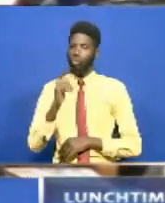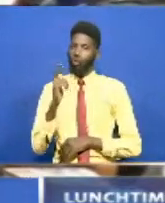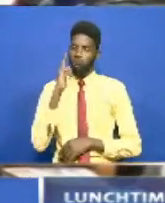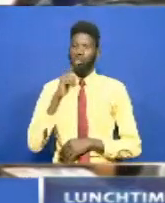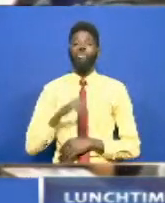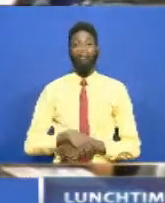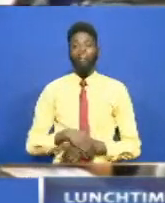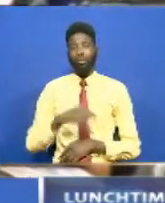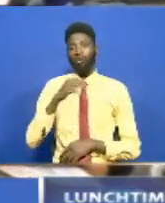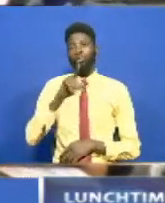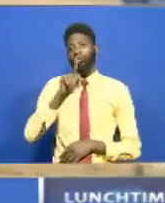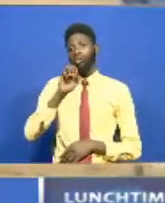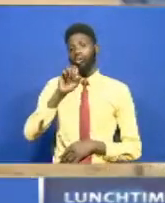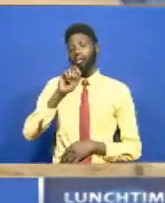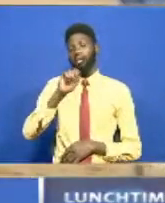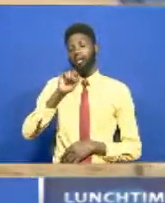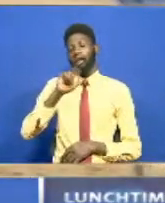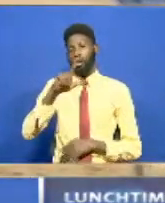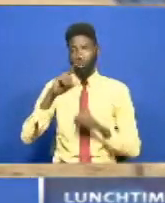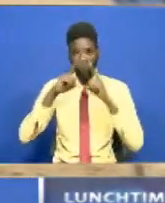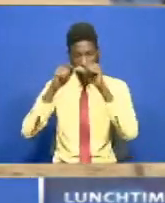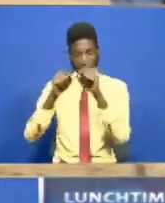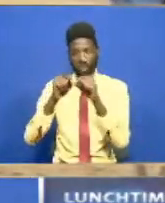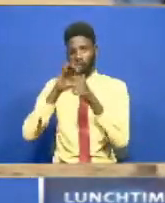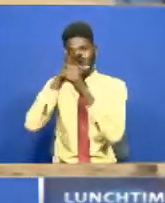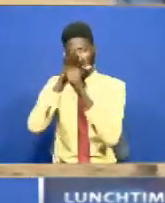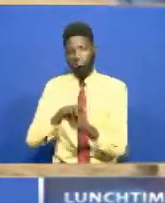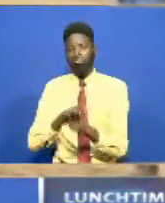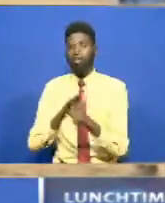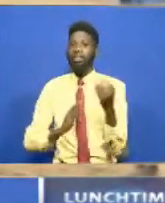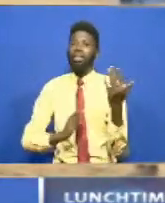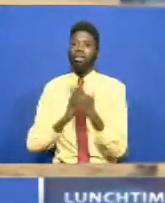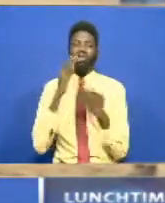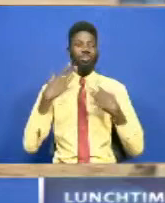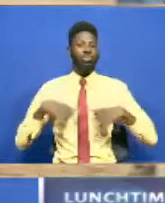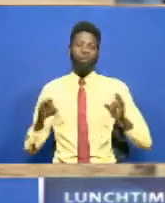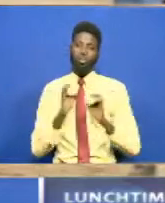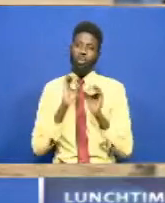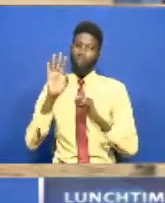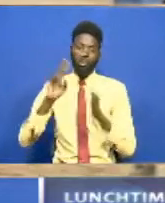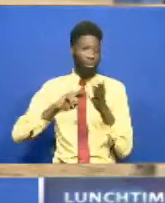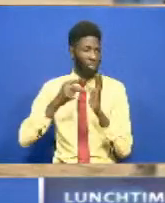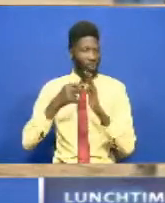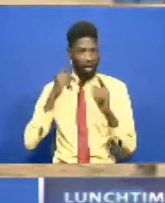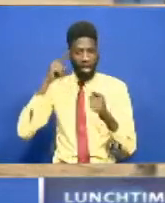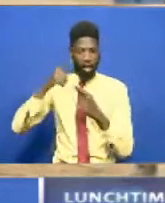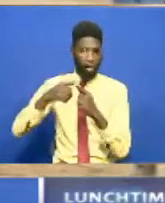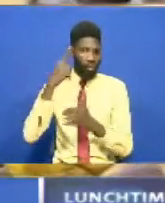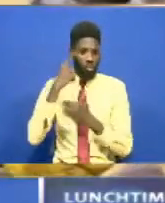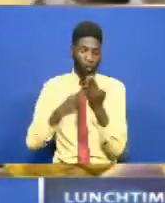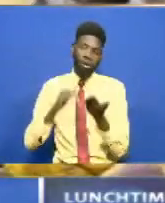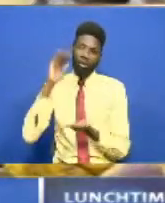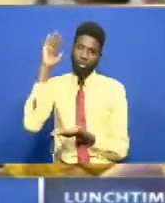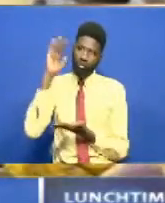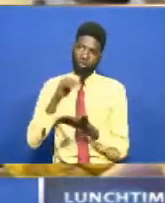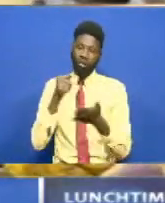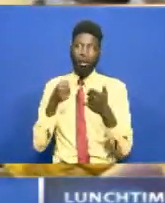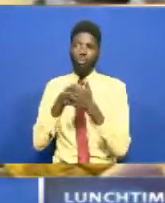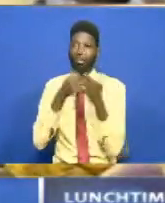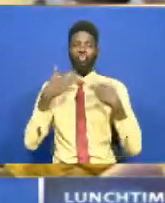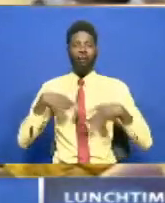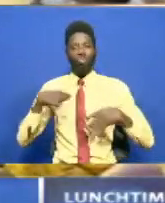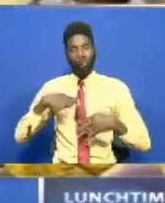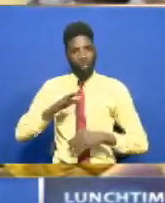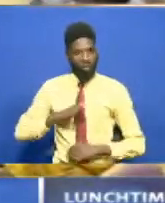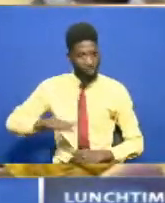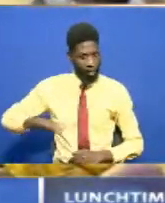it had infringed on human rights in a statement, saying its project has been conceived with the aim of minimizing the impact on residents in the area as